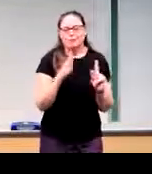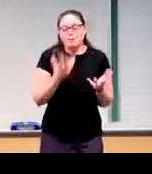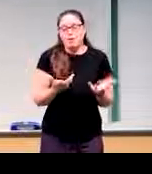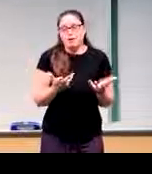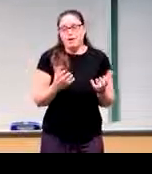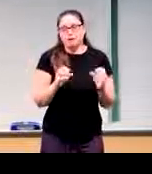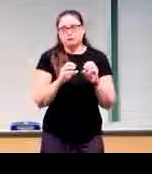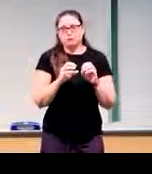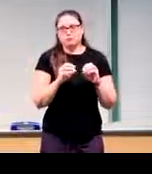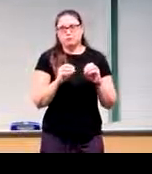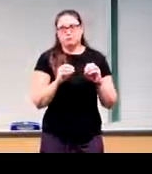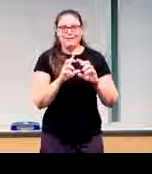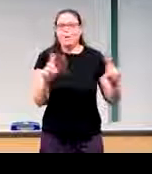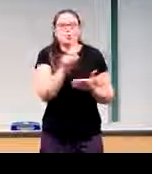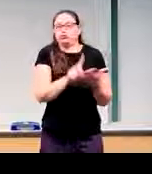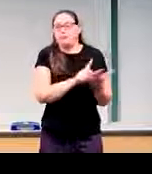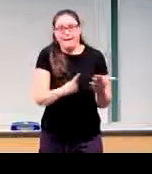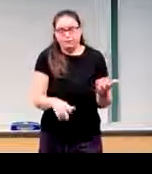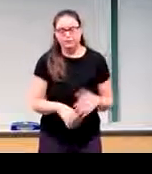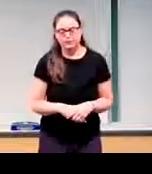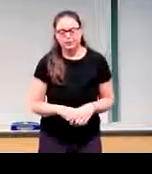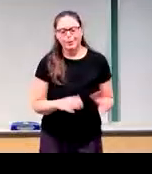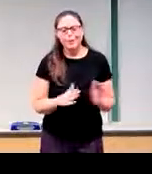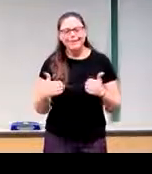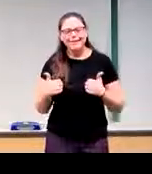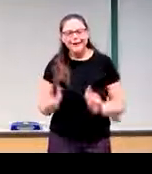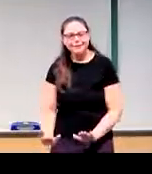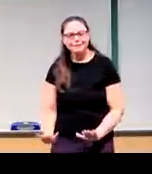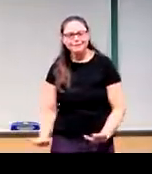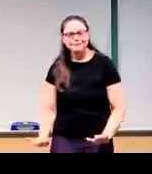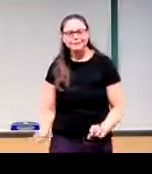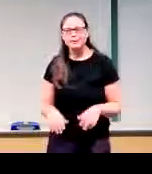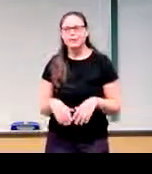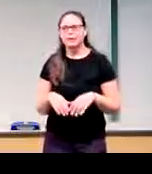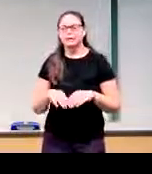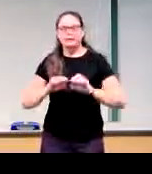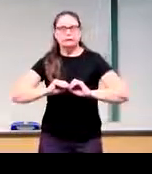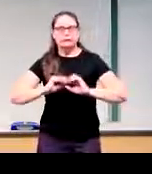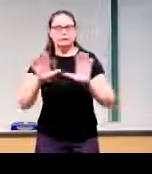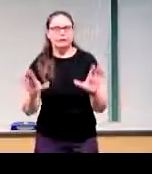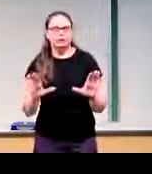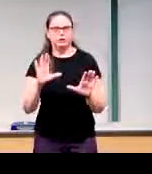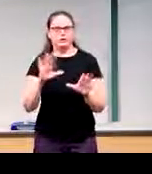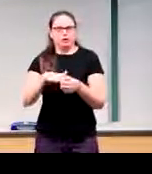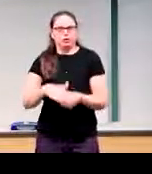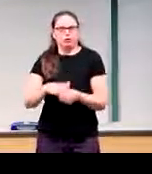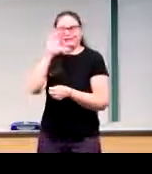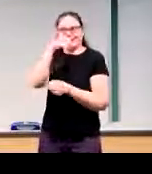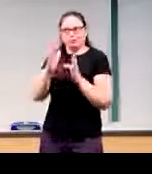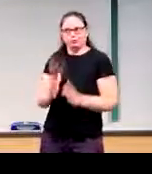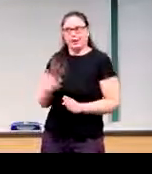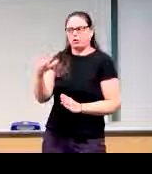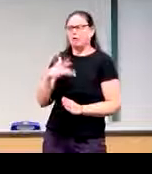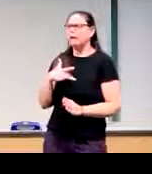indiscriminately. When young children are presented with an overtly distressed stranger, they show